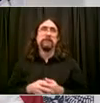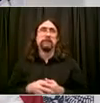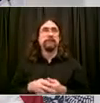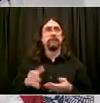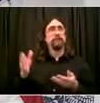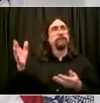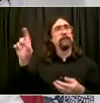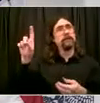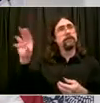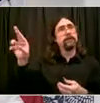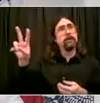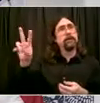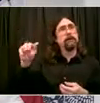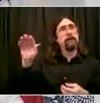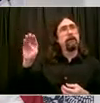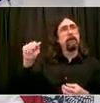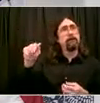Dr. Choksi.